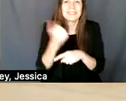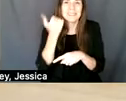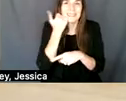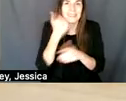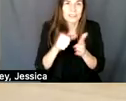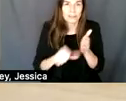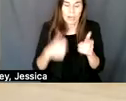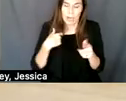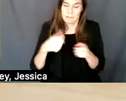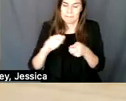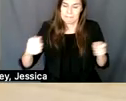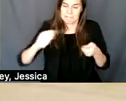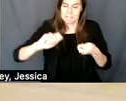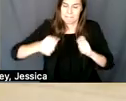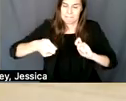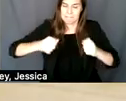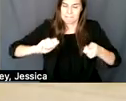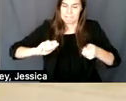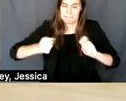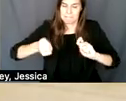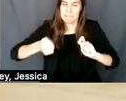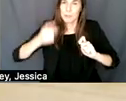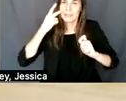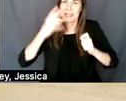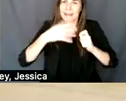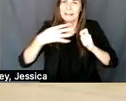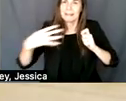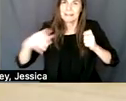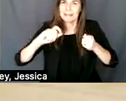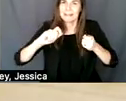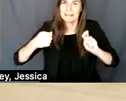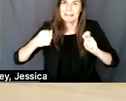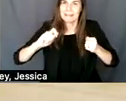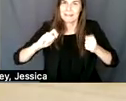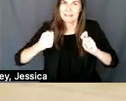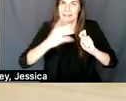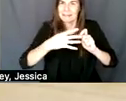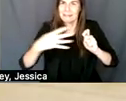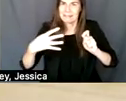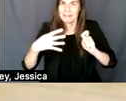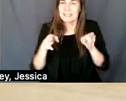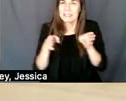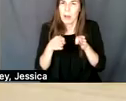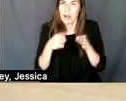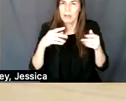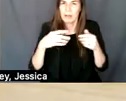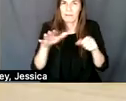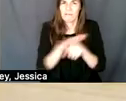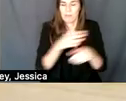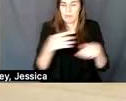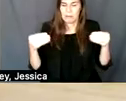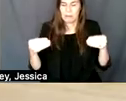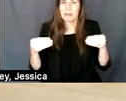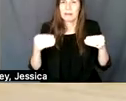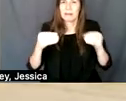stretch it and apply a bit of a twist, we get an orderly collection of bends, and their wavelength is much smaller than the dimensions of the sheet. Those